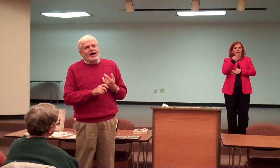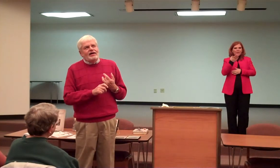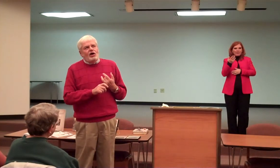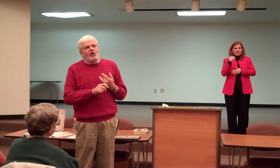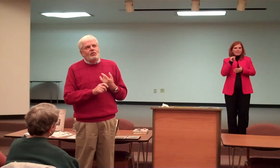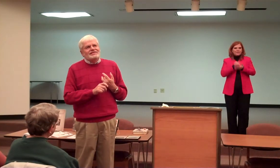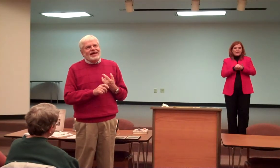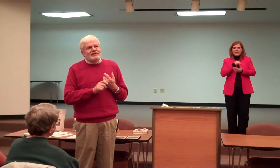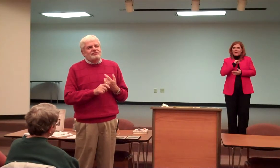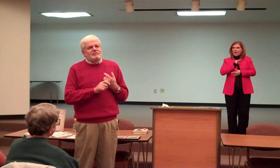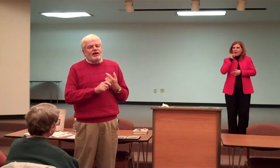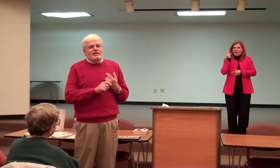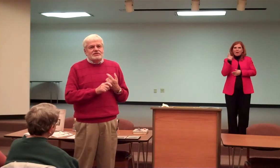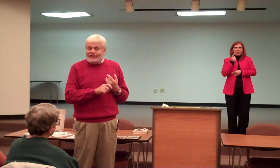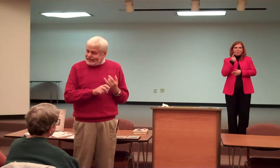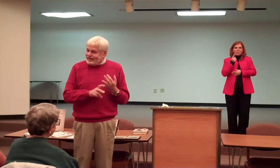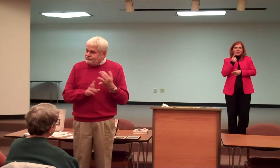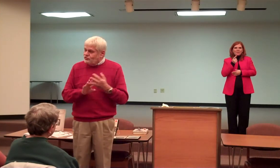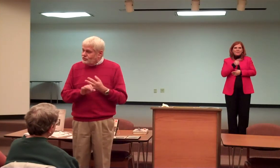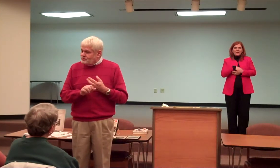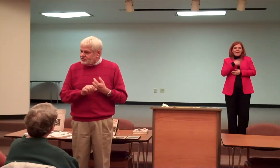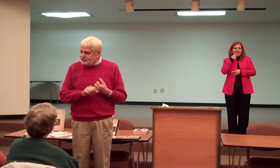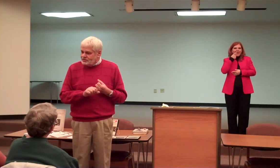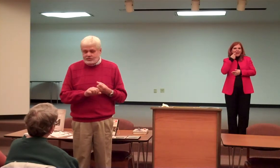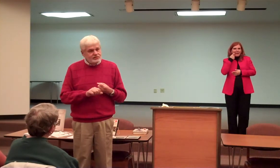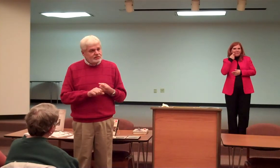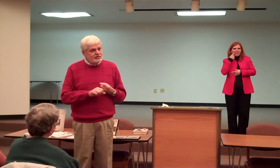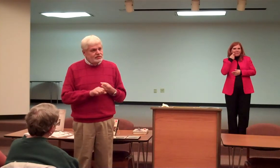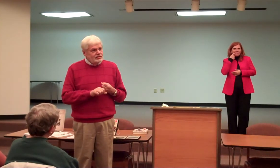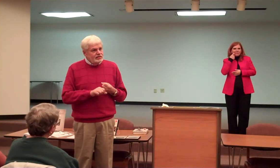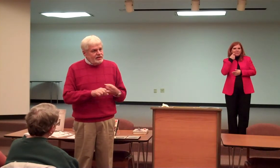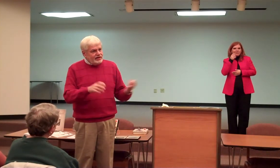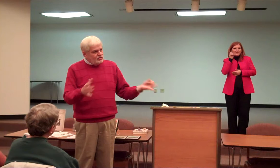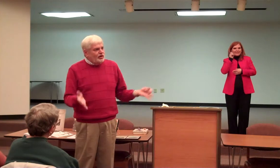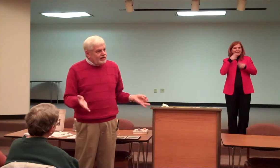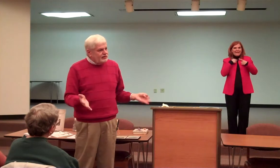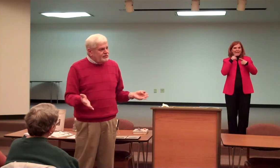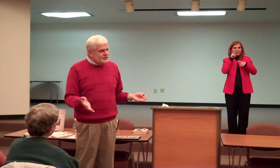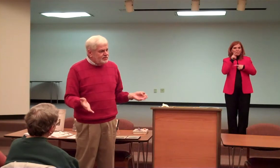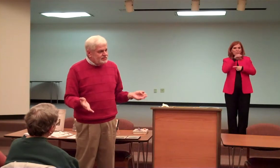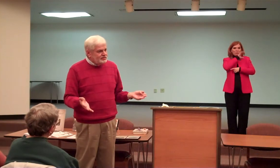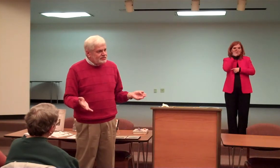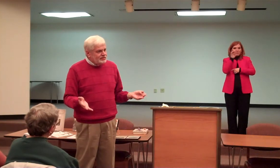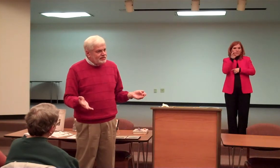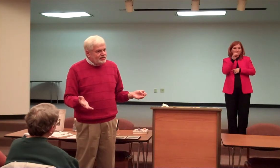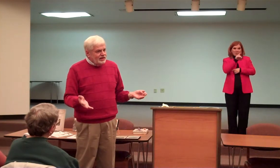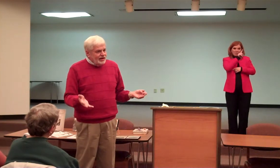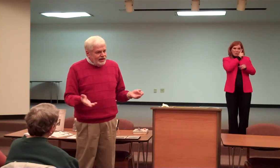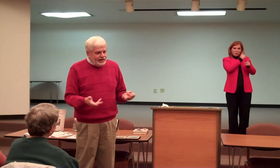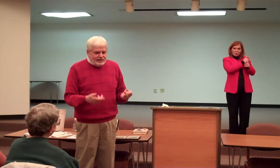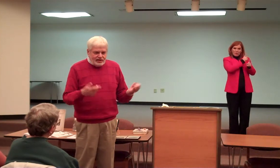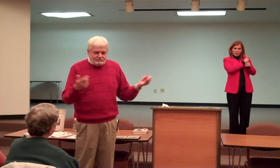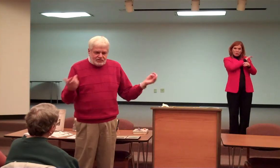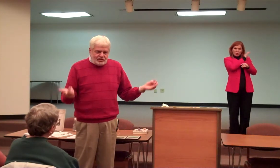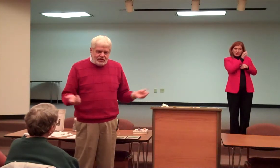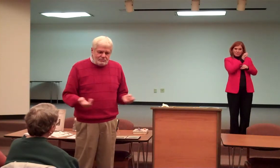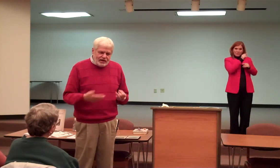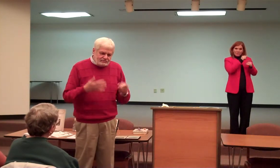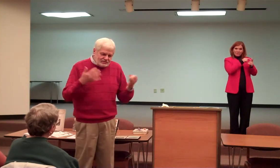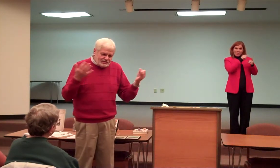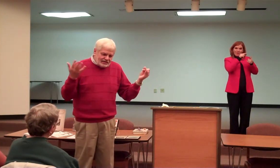that I always envied about him is he got to have 2 Christmases. He had the regular Christmas. And